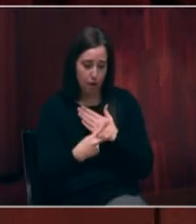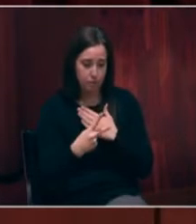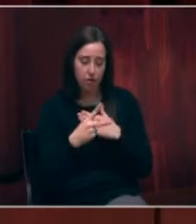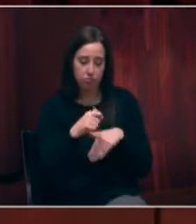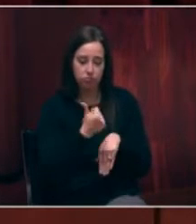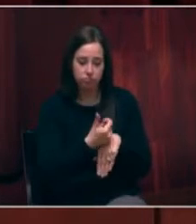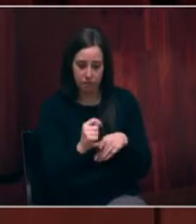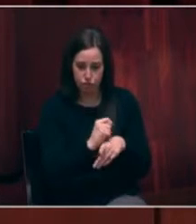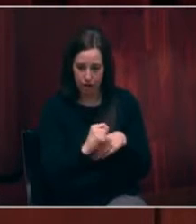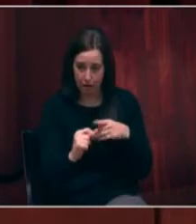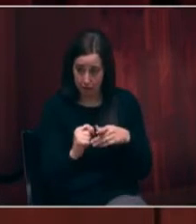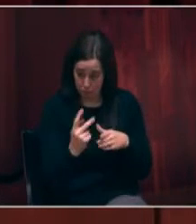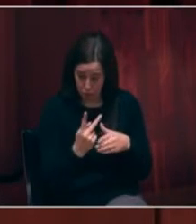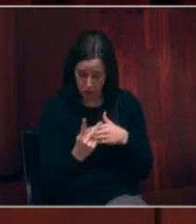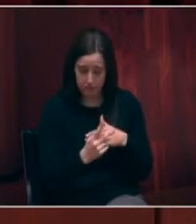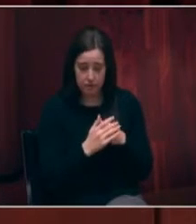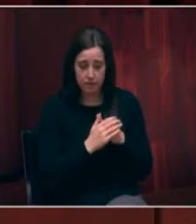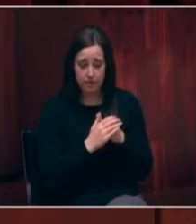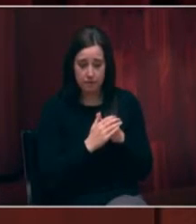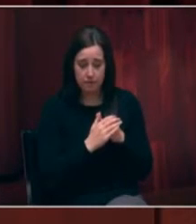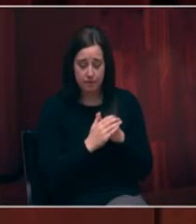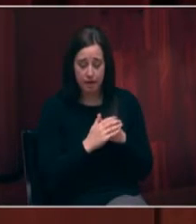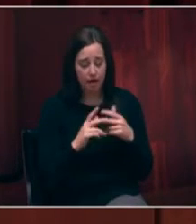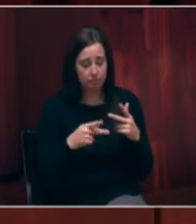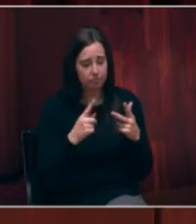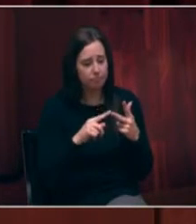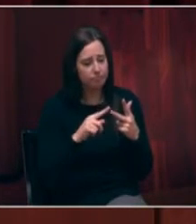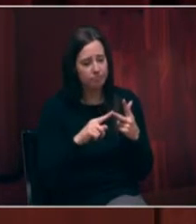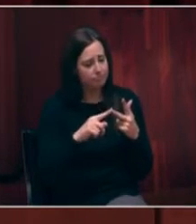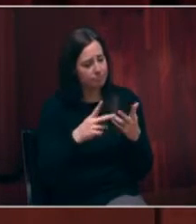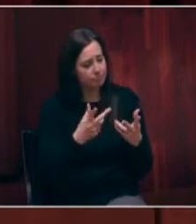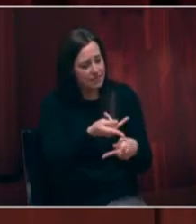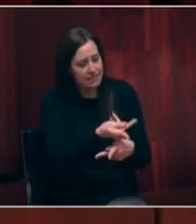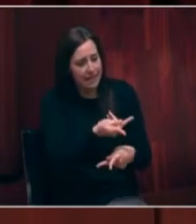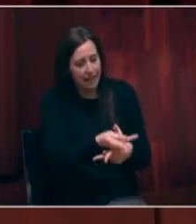course, take steps to mitigate any incidents that have occurred.